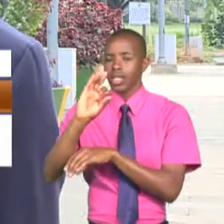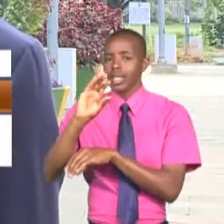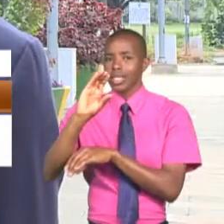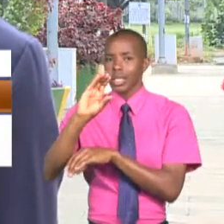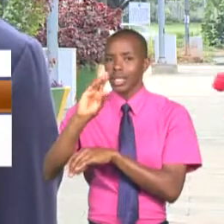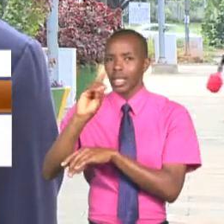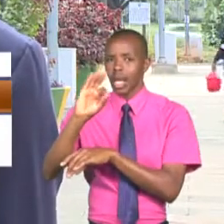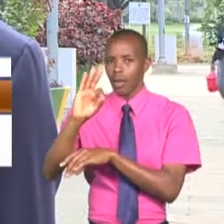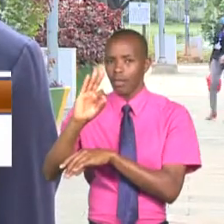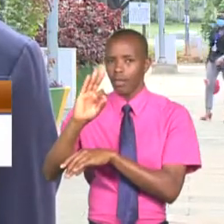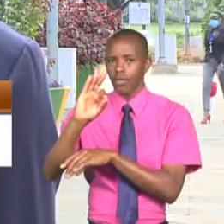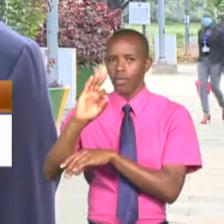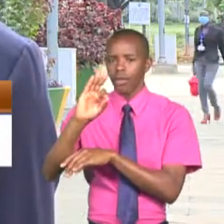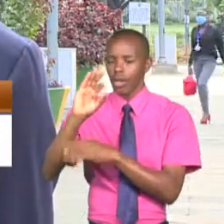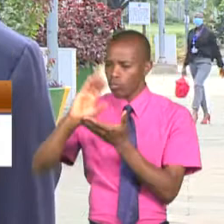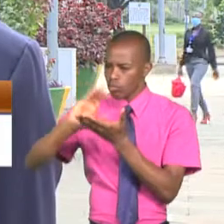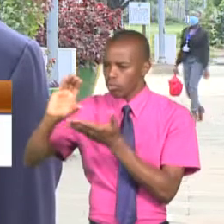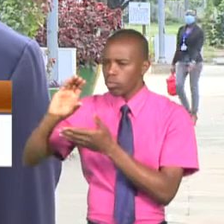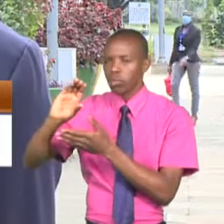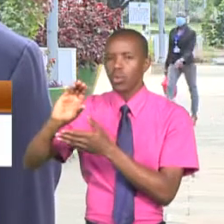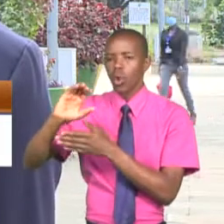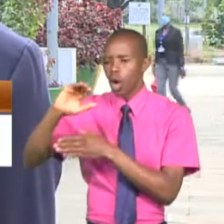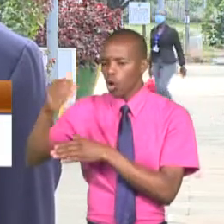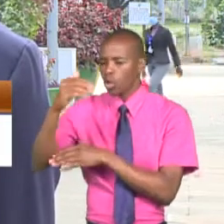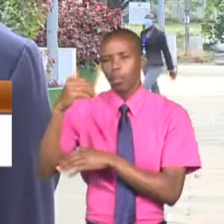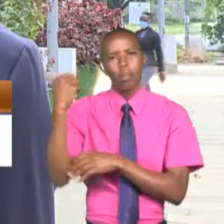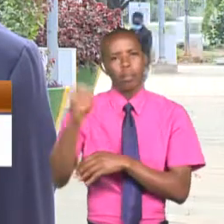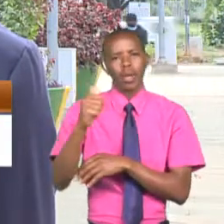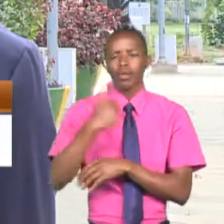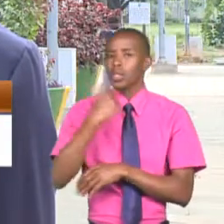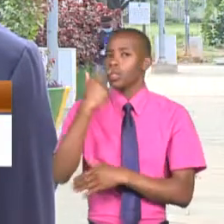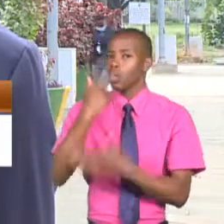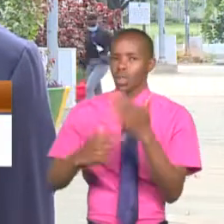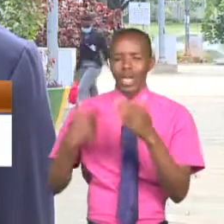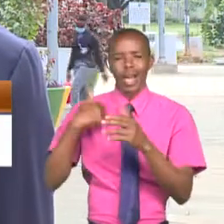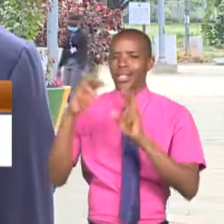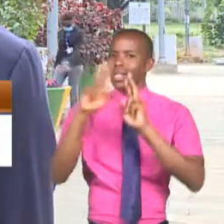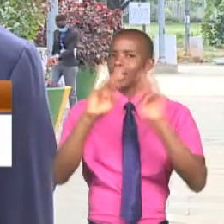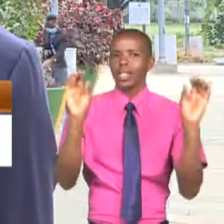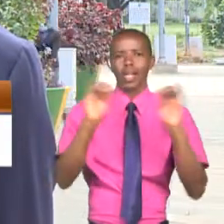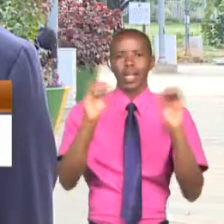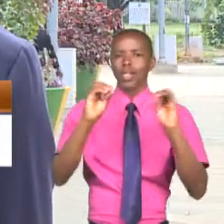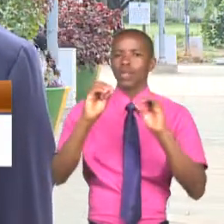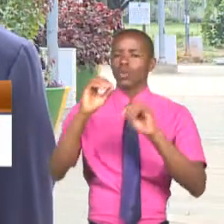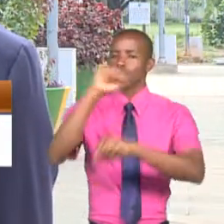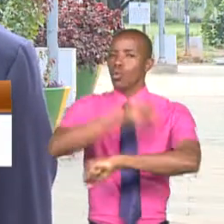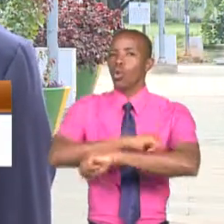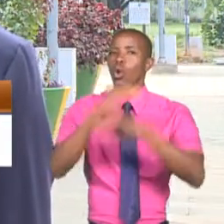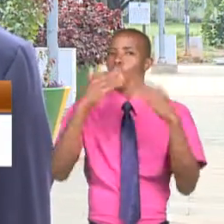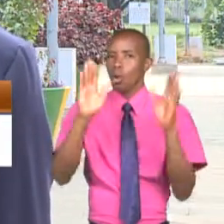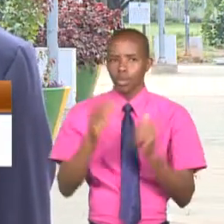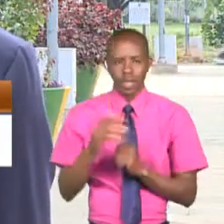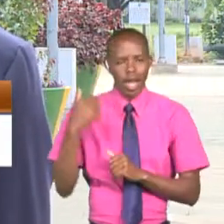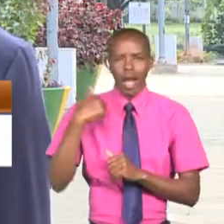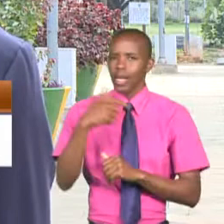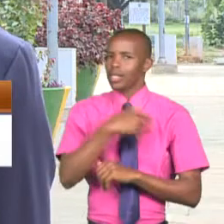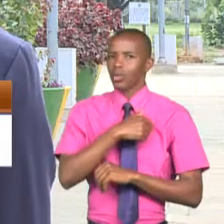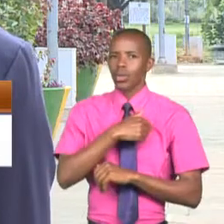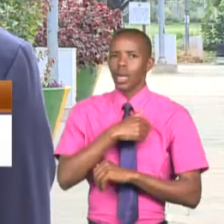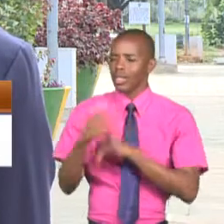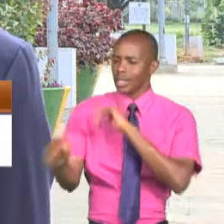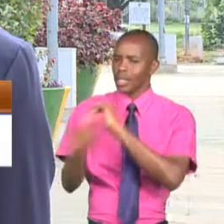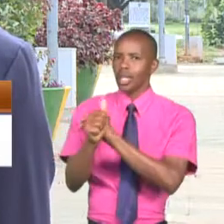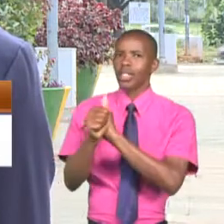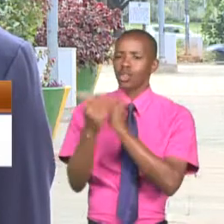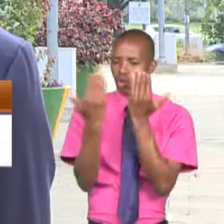to constituencies. That is why I'm saying we are not ready to open schools, and we are risking the lives of